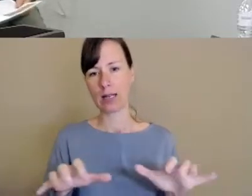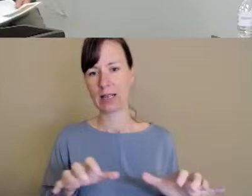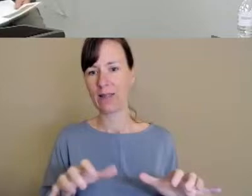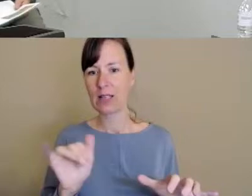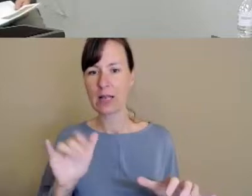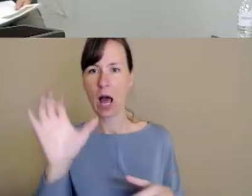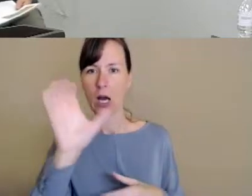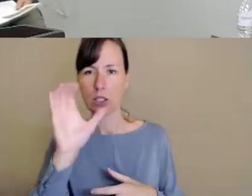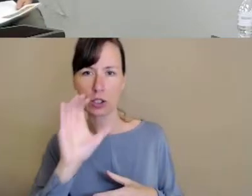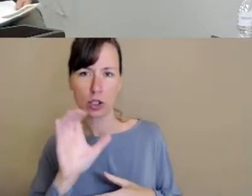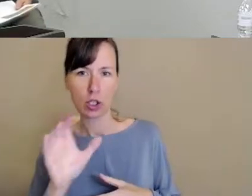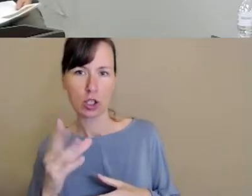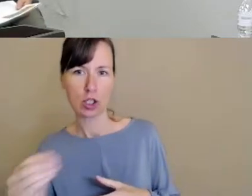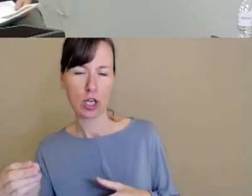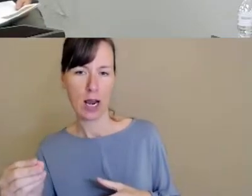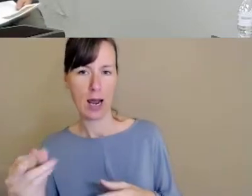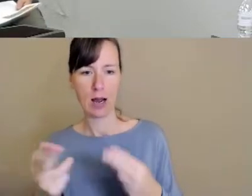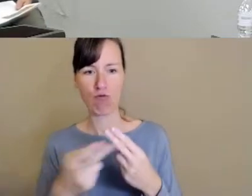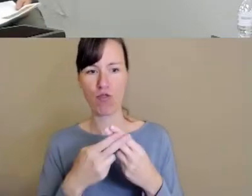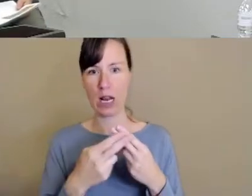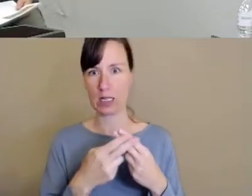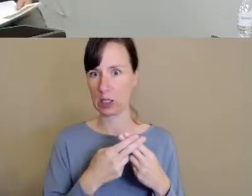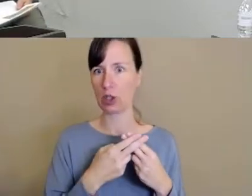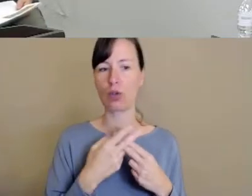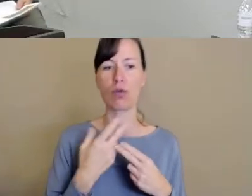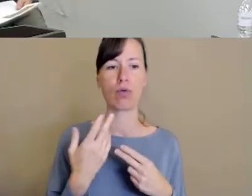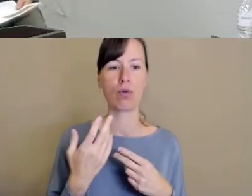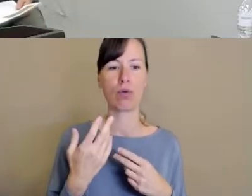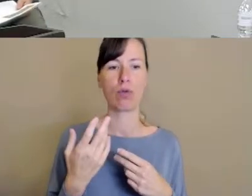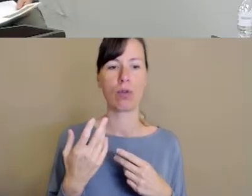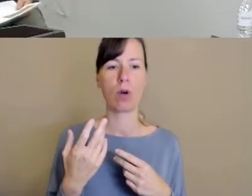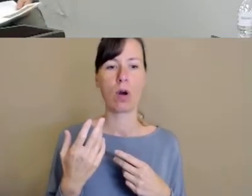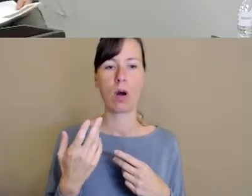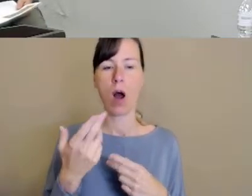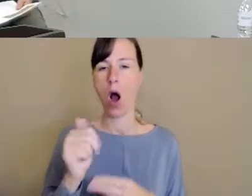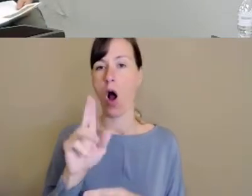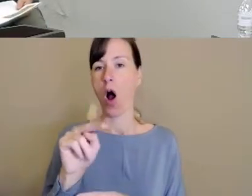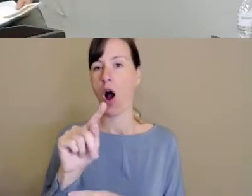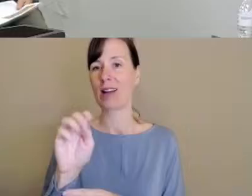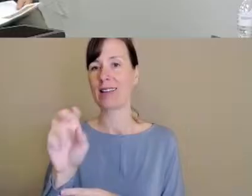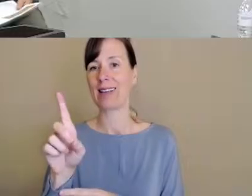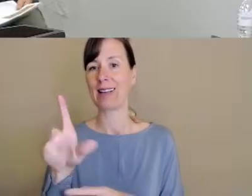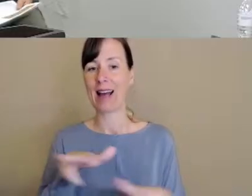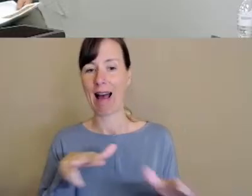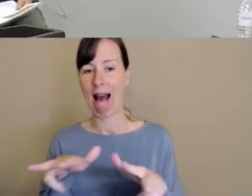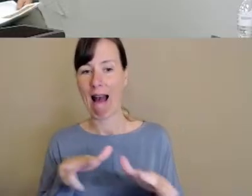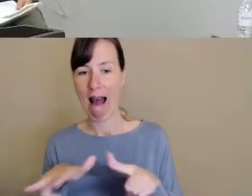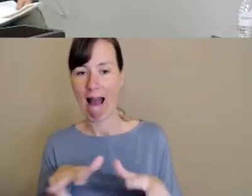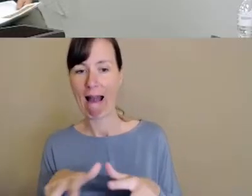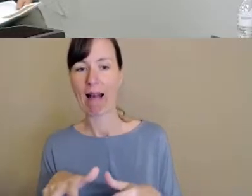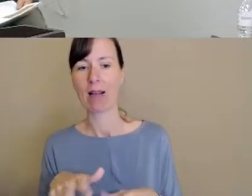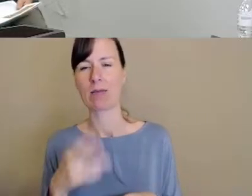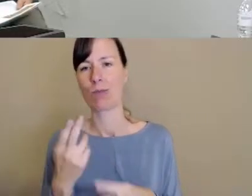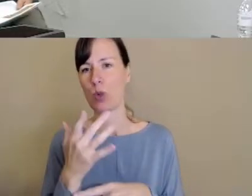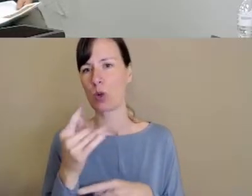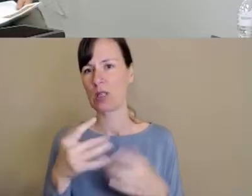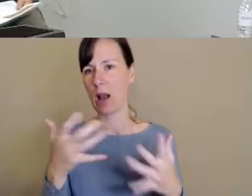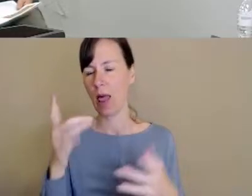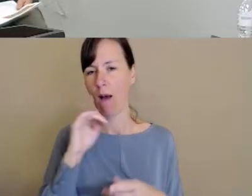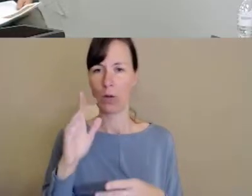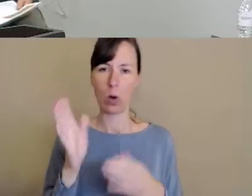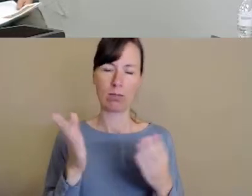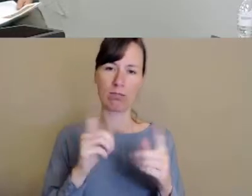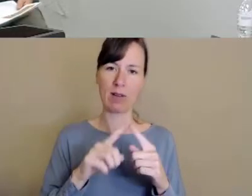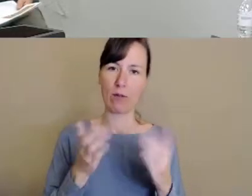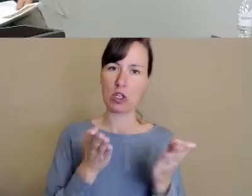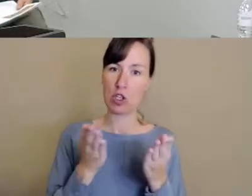the haunted hike. And we also use it a bunch for service hours.